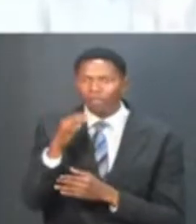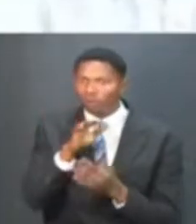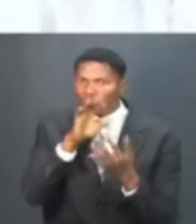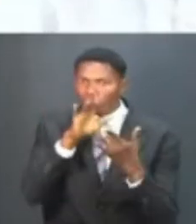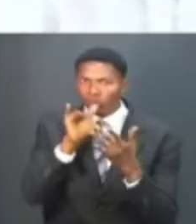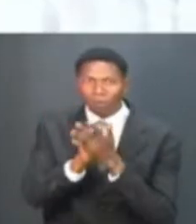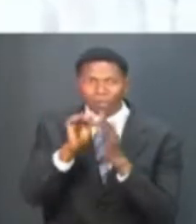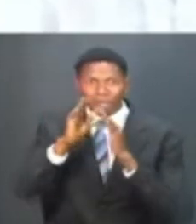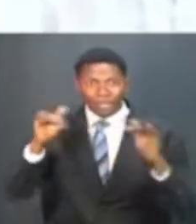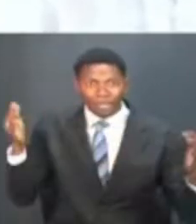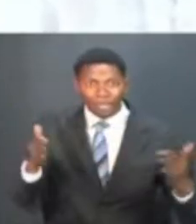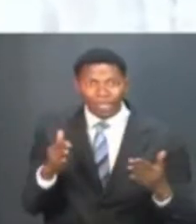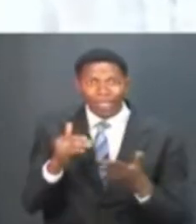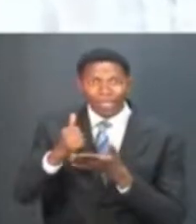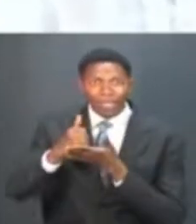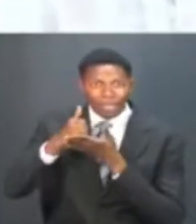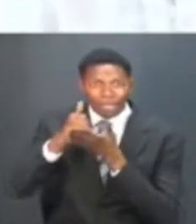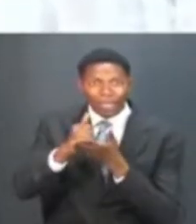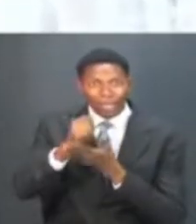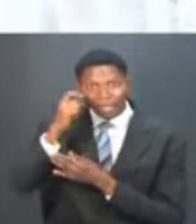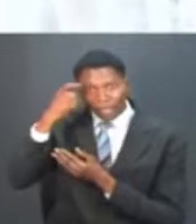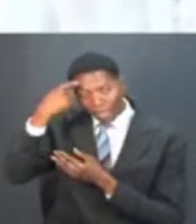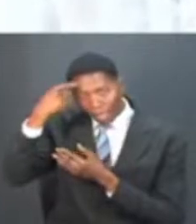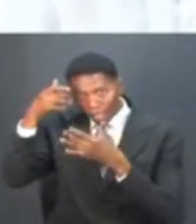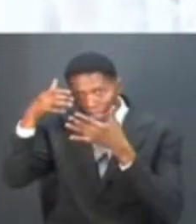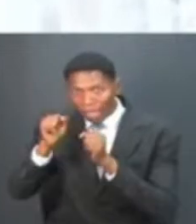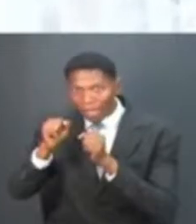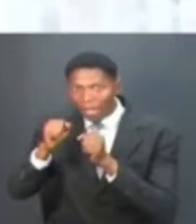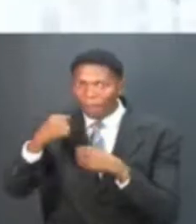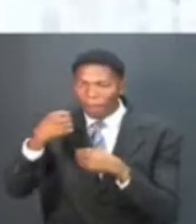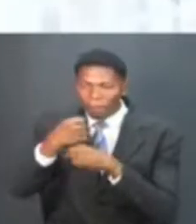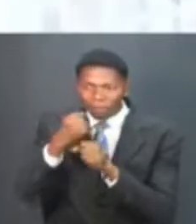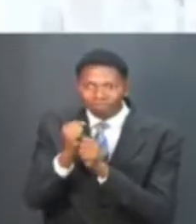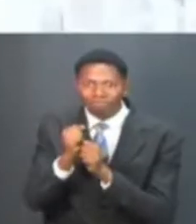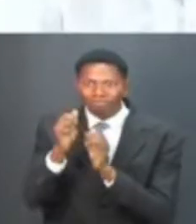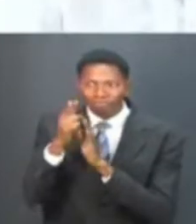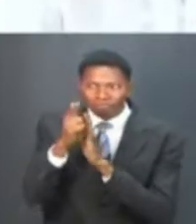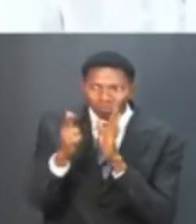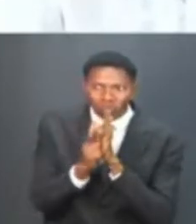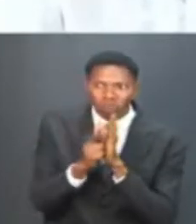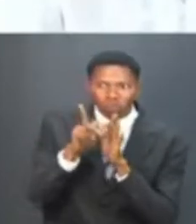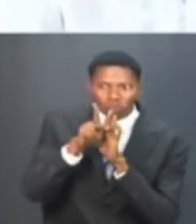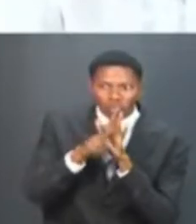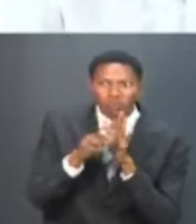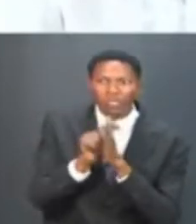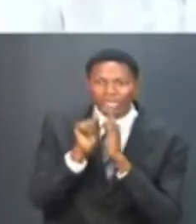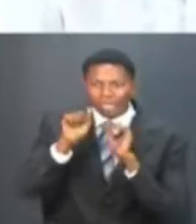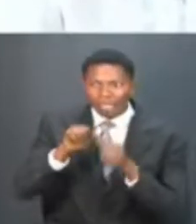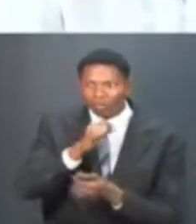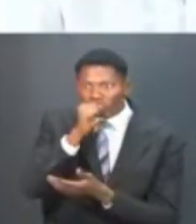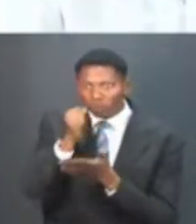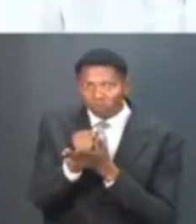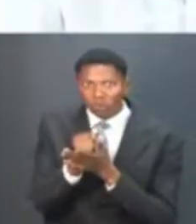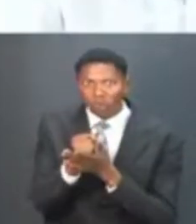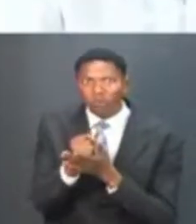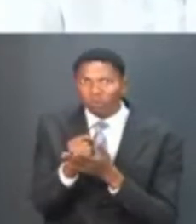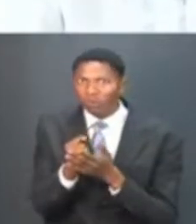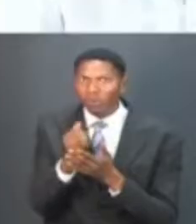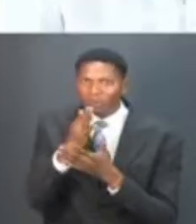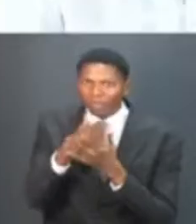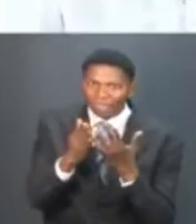would help the government in passing policies and laws that will ensure equitable